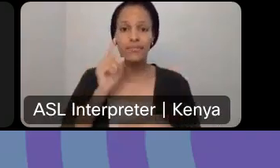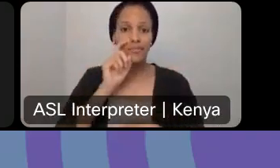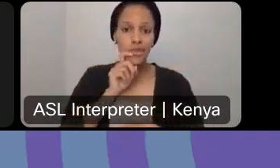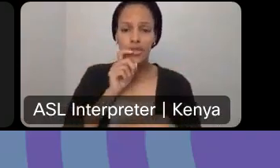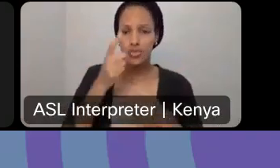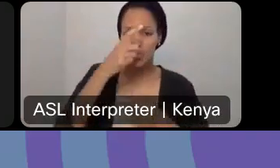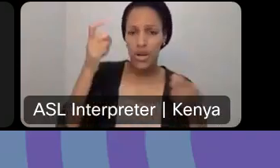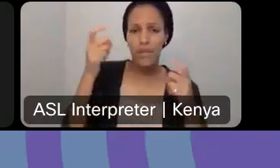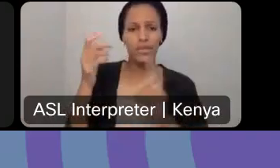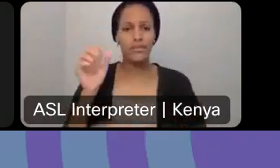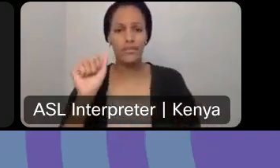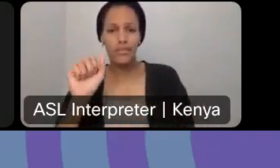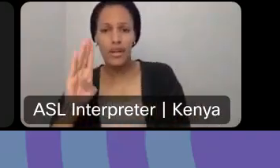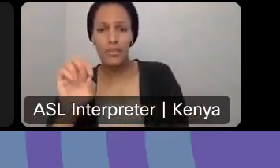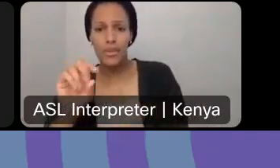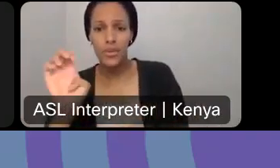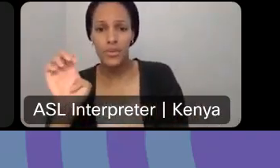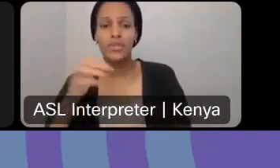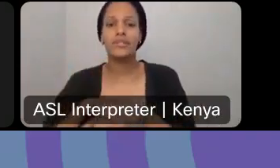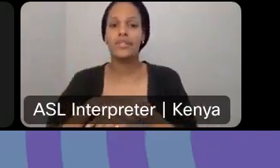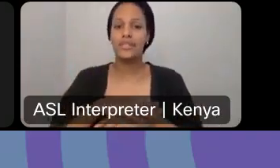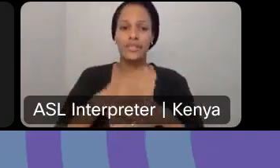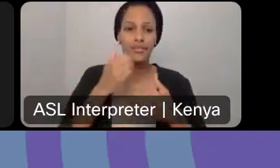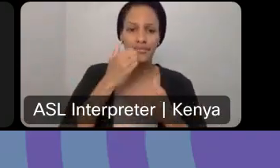shame, guilt, low self-worth.